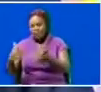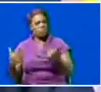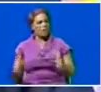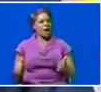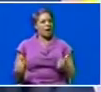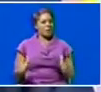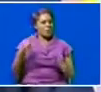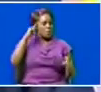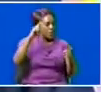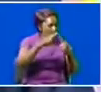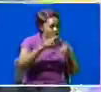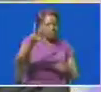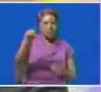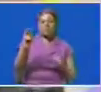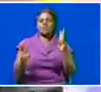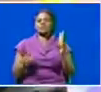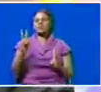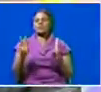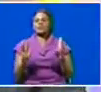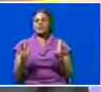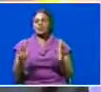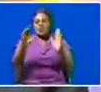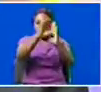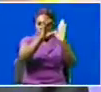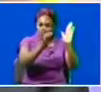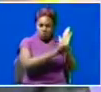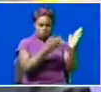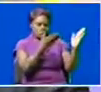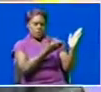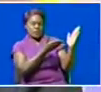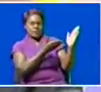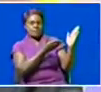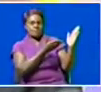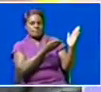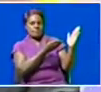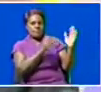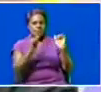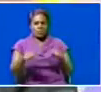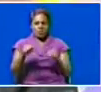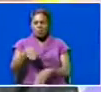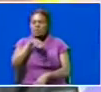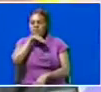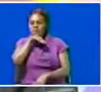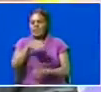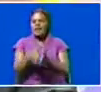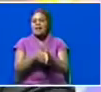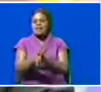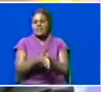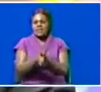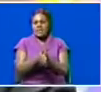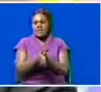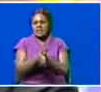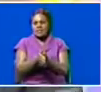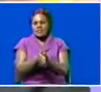Odinga is targeting 2022. The framing of the constitutional question could have Raila Odinga's interests on the